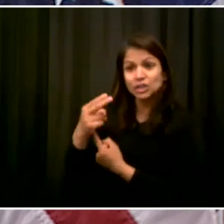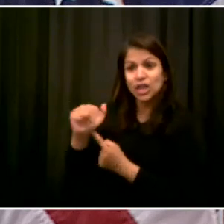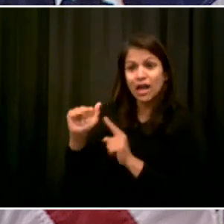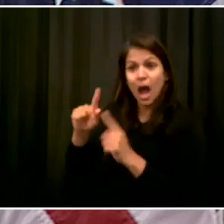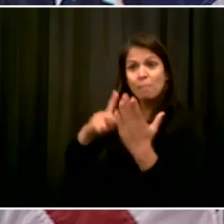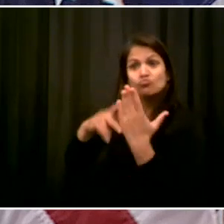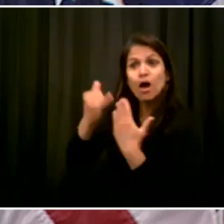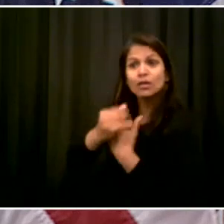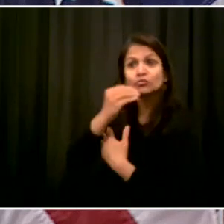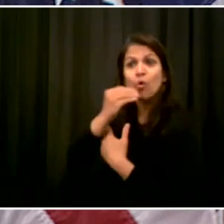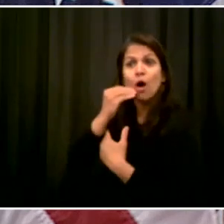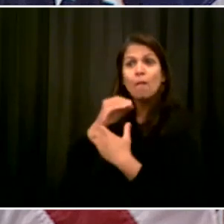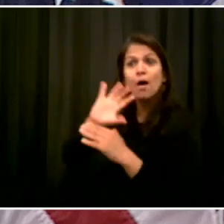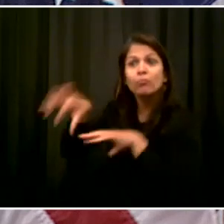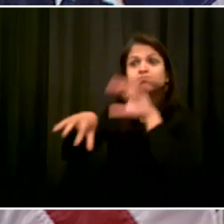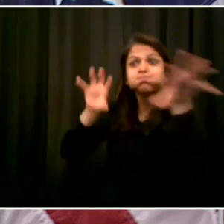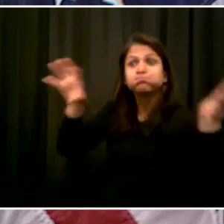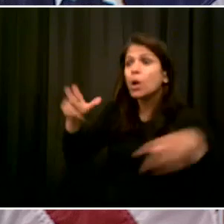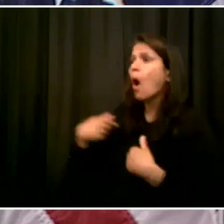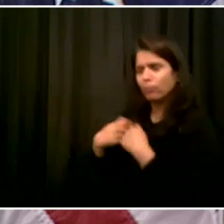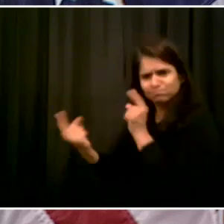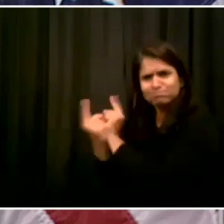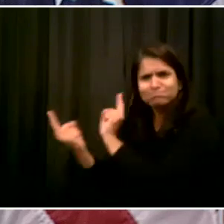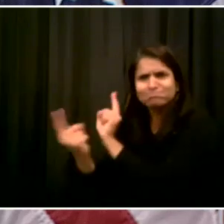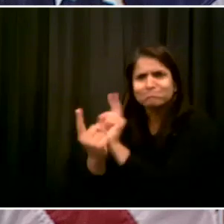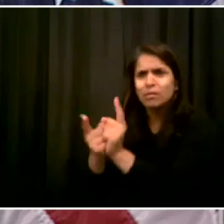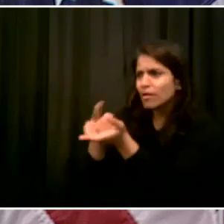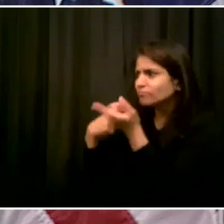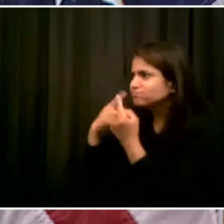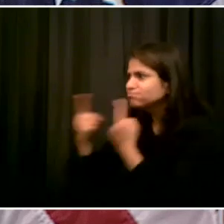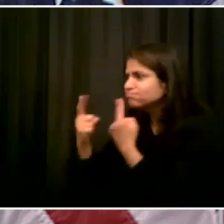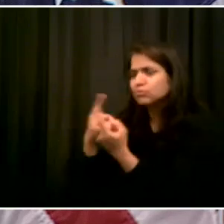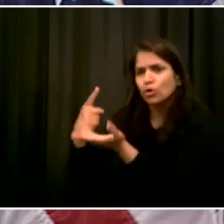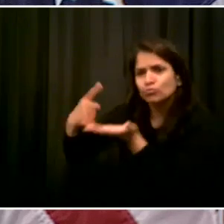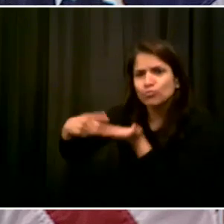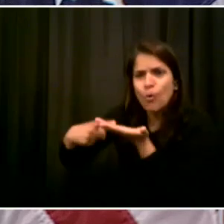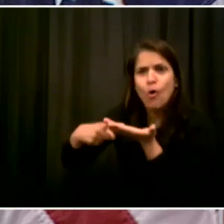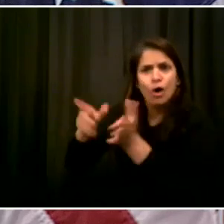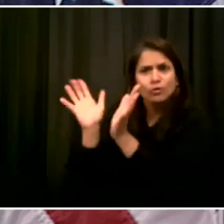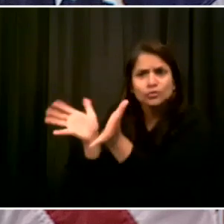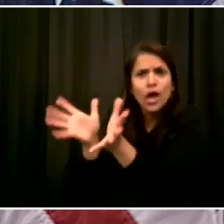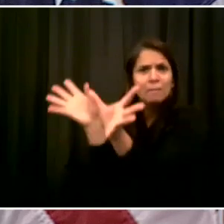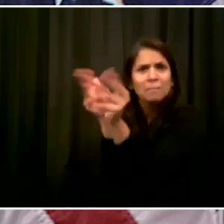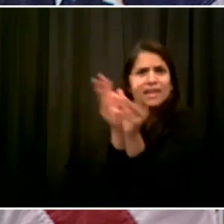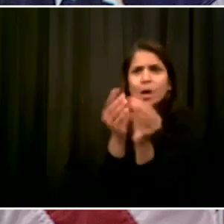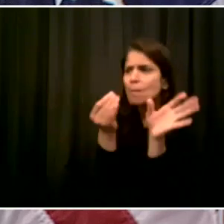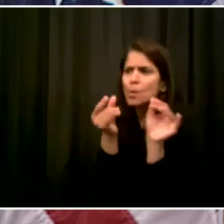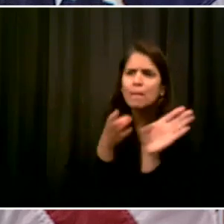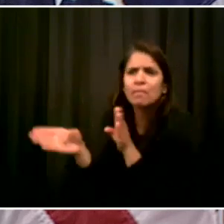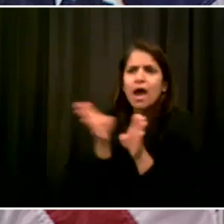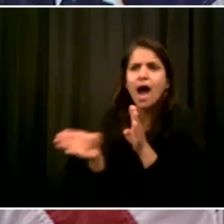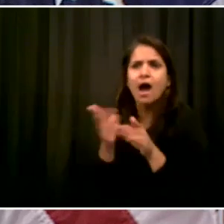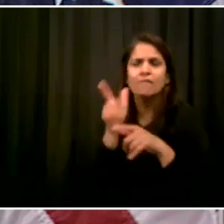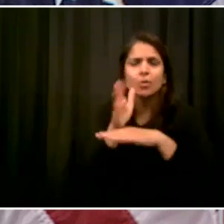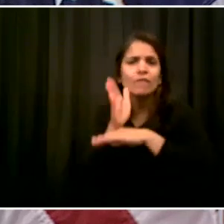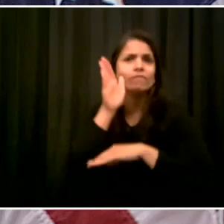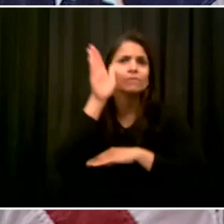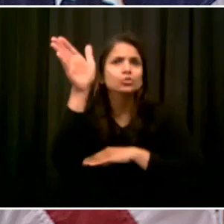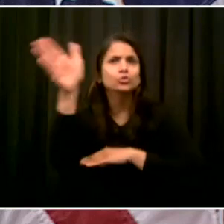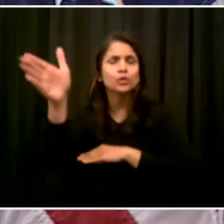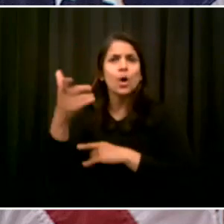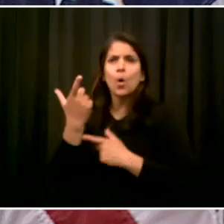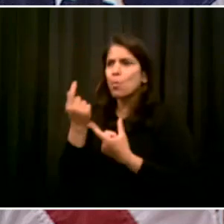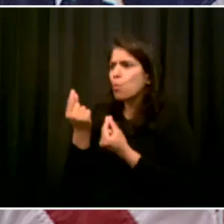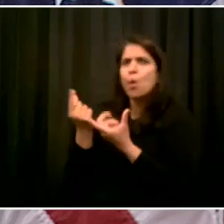not helpful. We're going to have a negotiation with the city council as always. But here is the thing that must be remembered. I'm really getting a little troubled that people